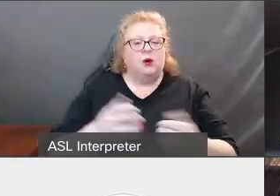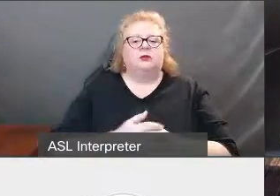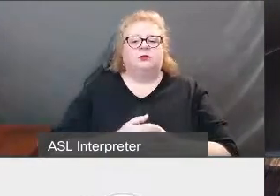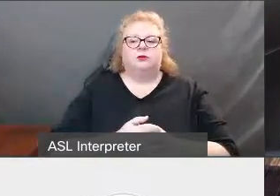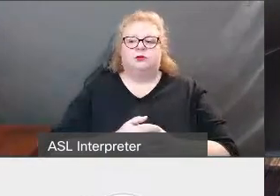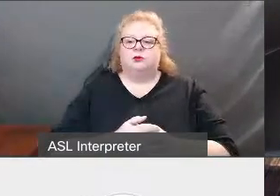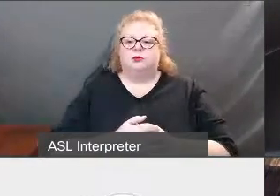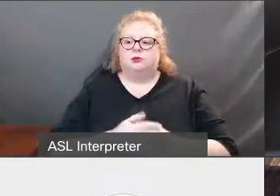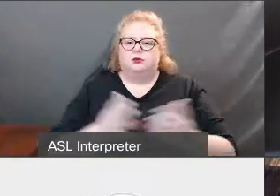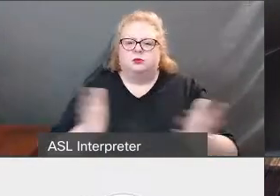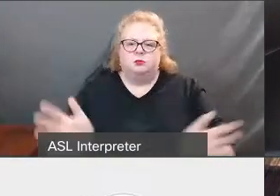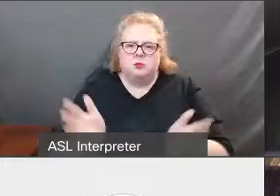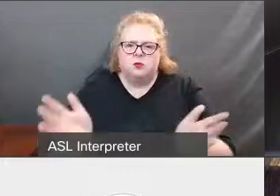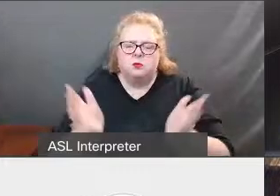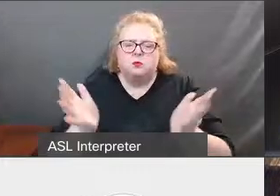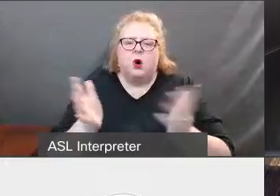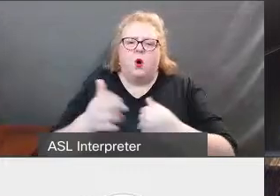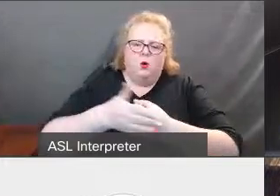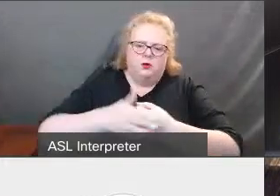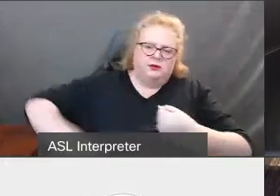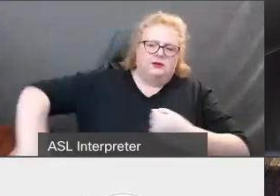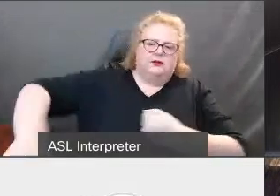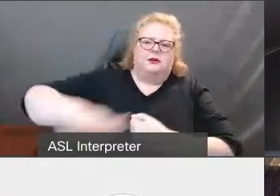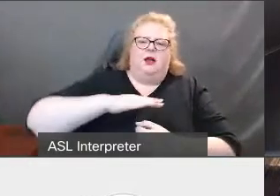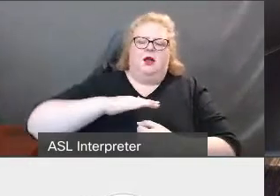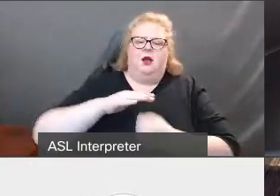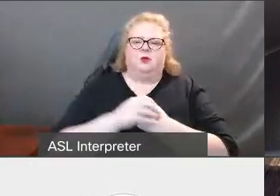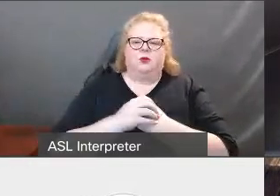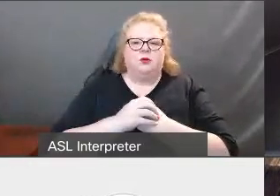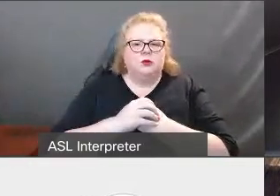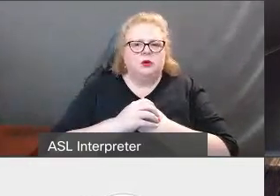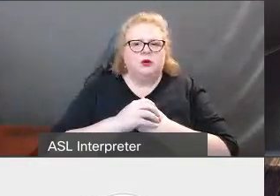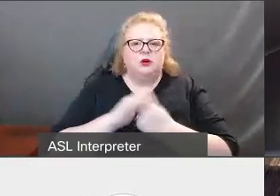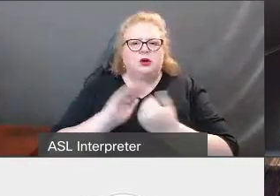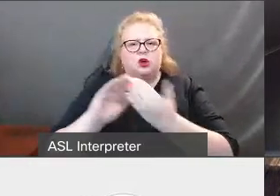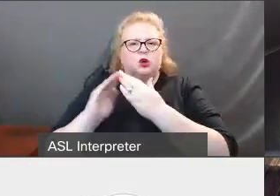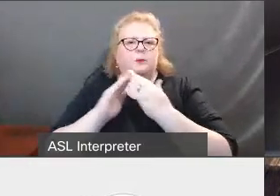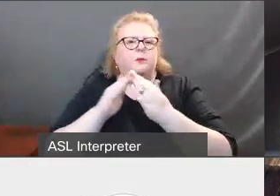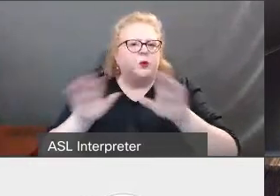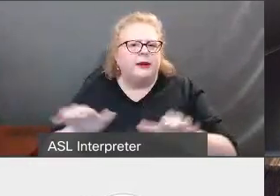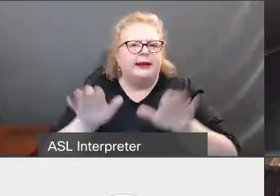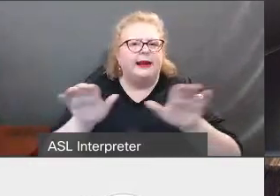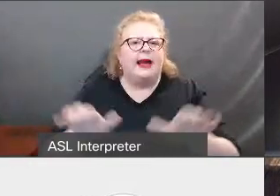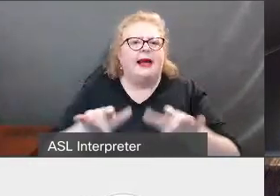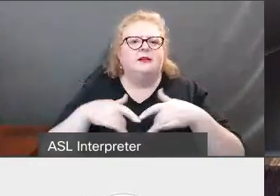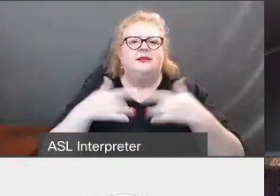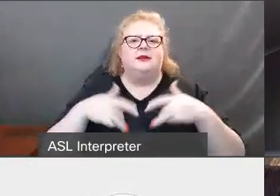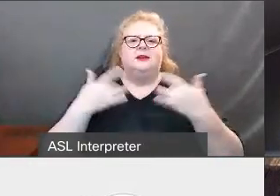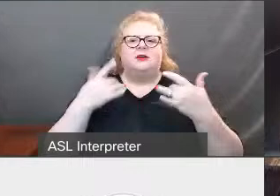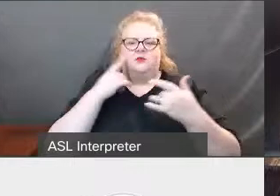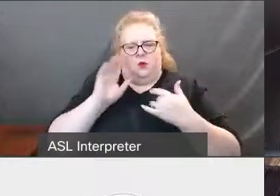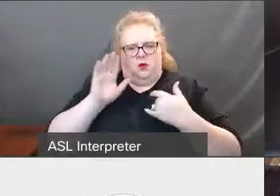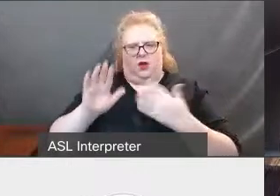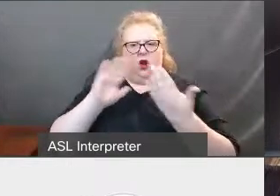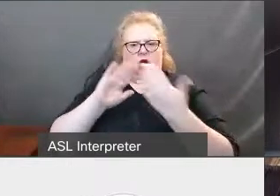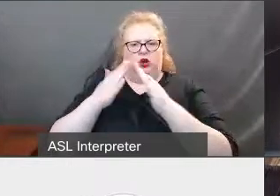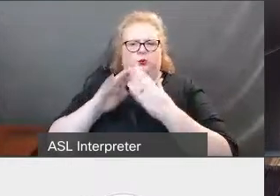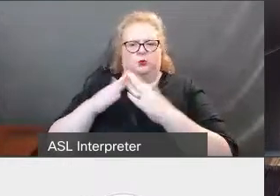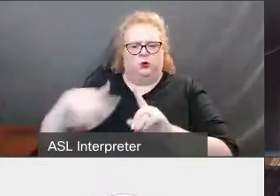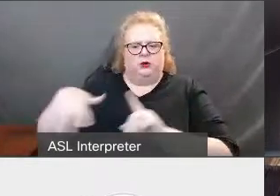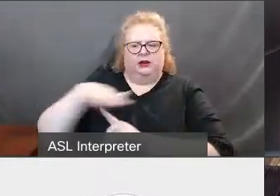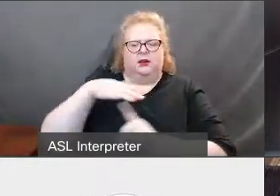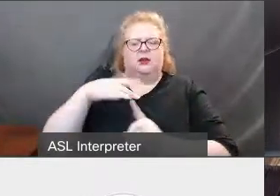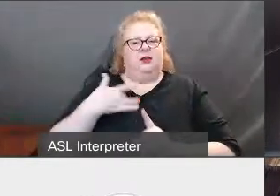neighborhood and community activities for their community. They feel like this activity center